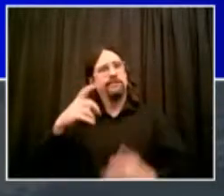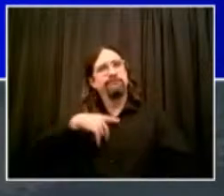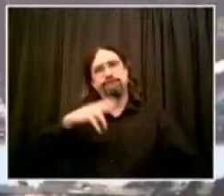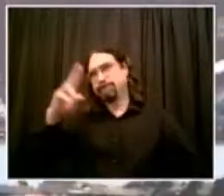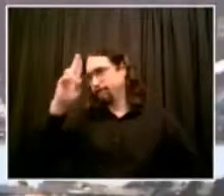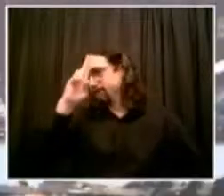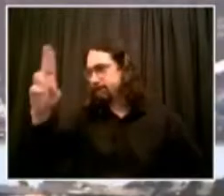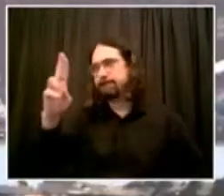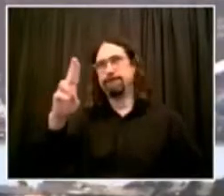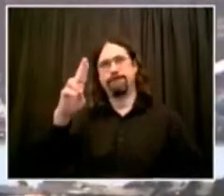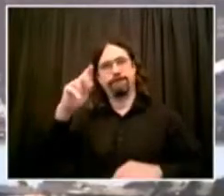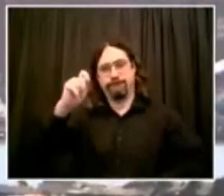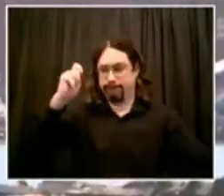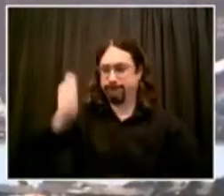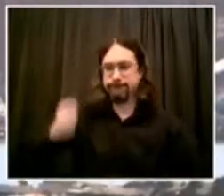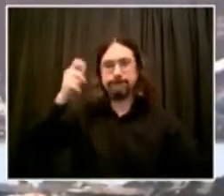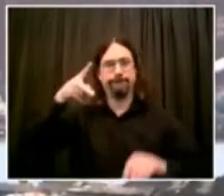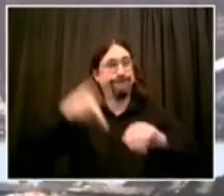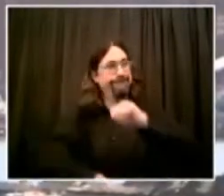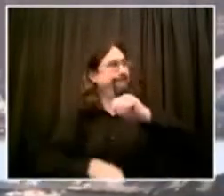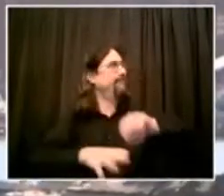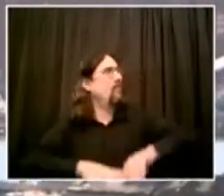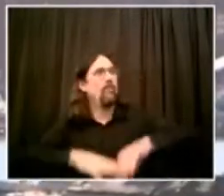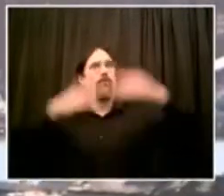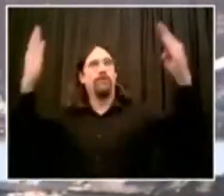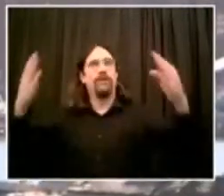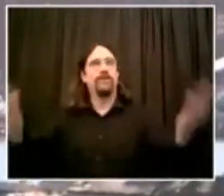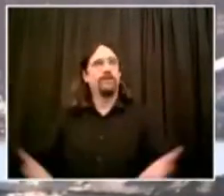all worked so hard through this fight.